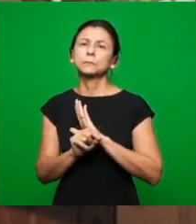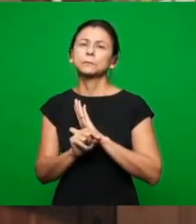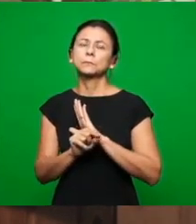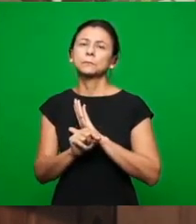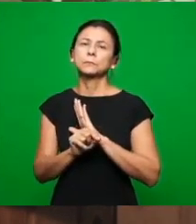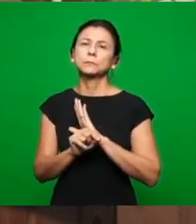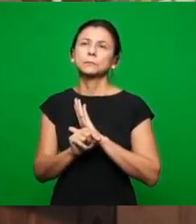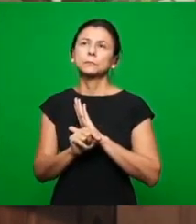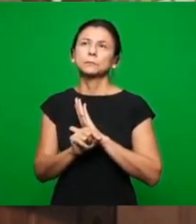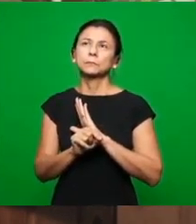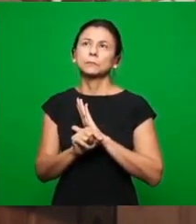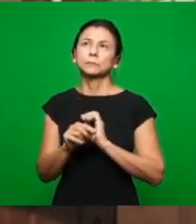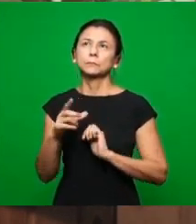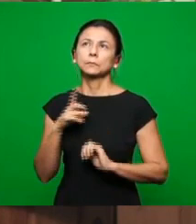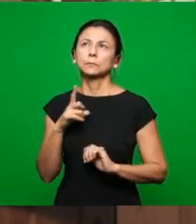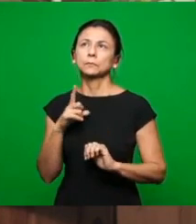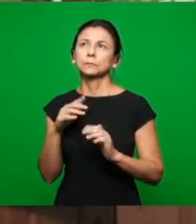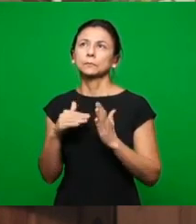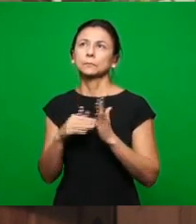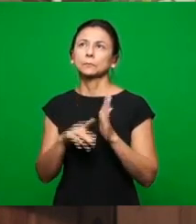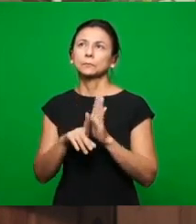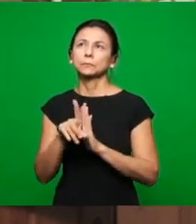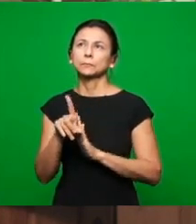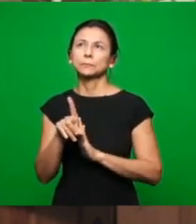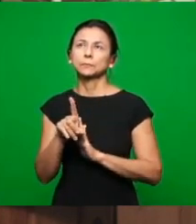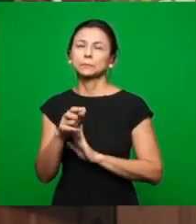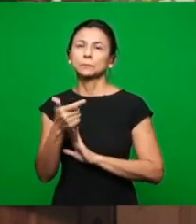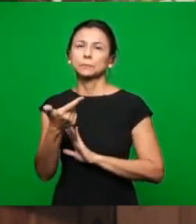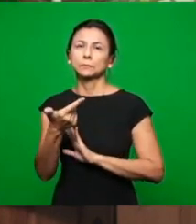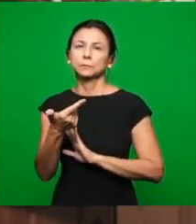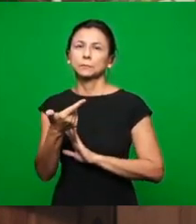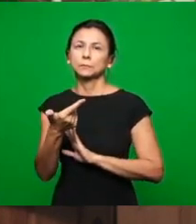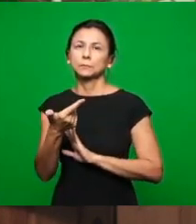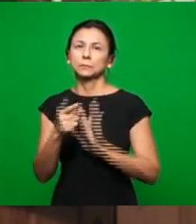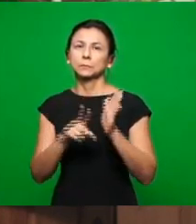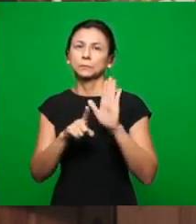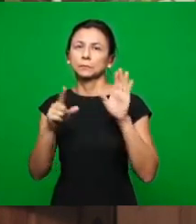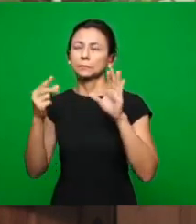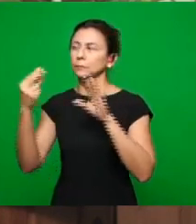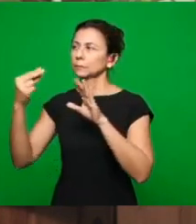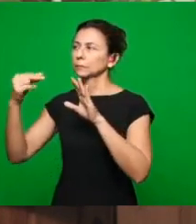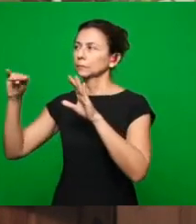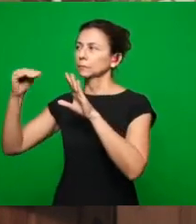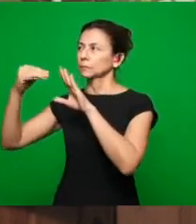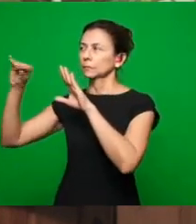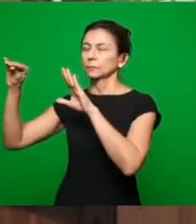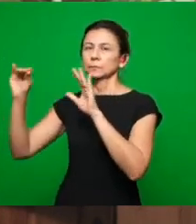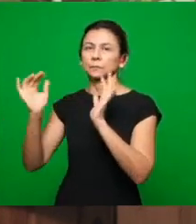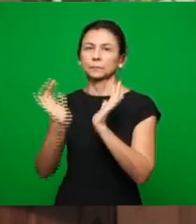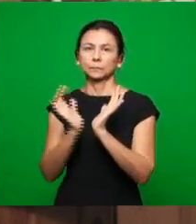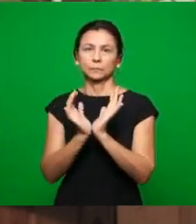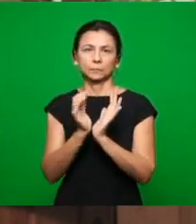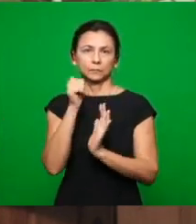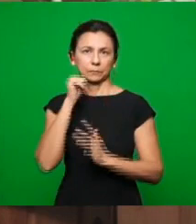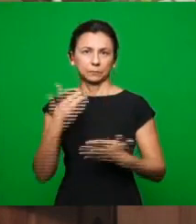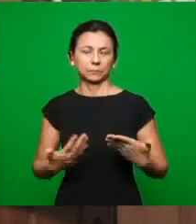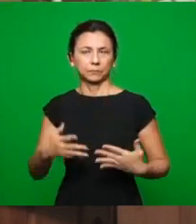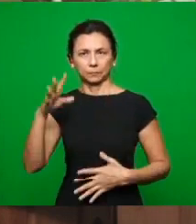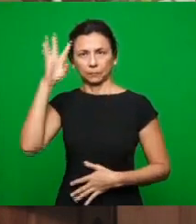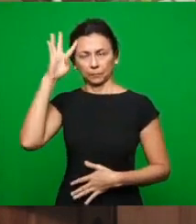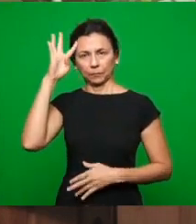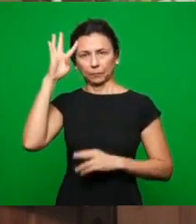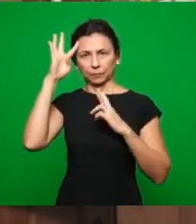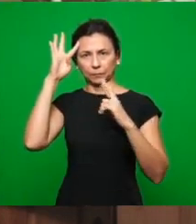Oh, there is a question for the women, right? Was the second question going to be left on the board for the women